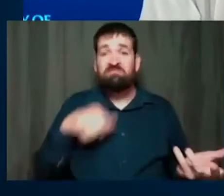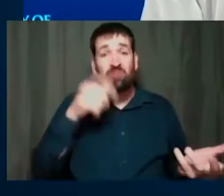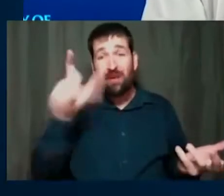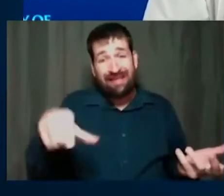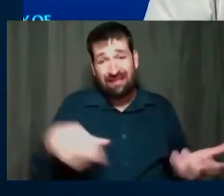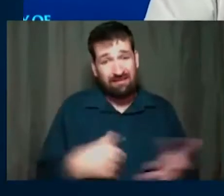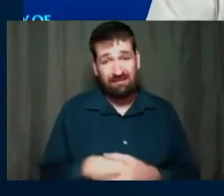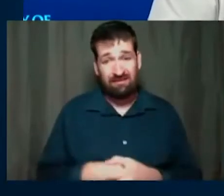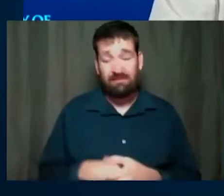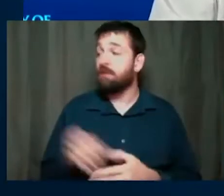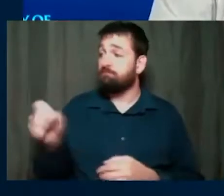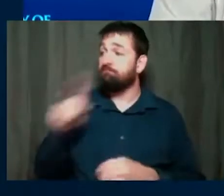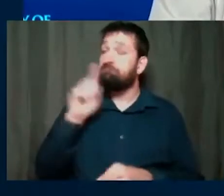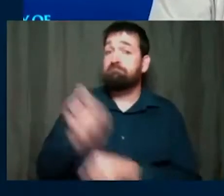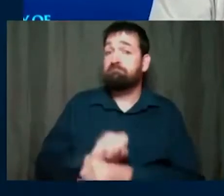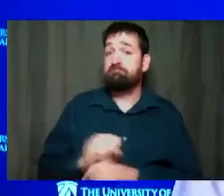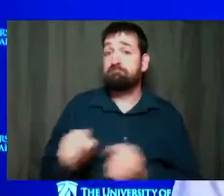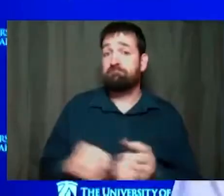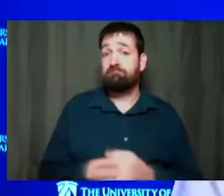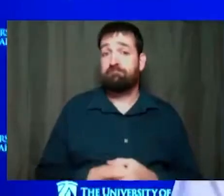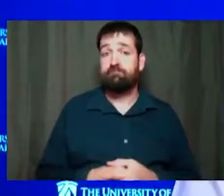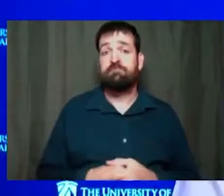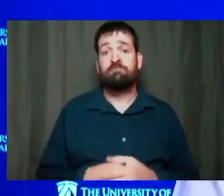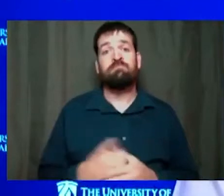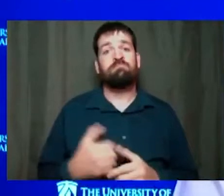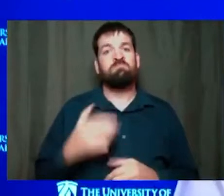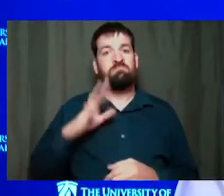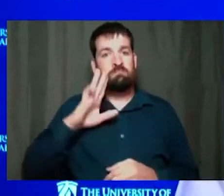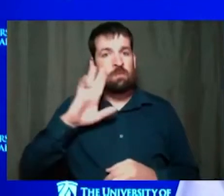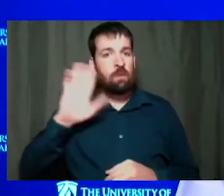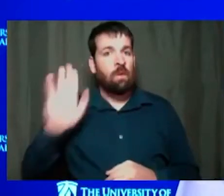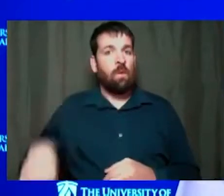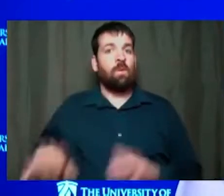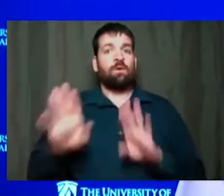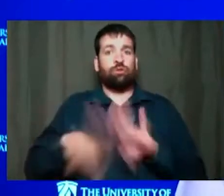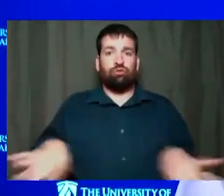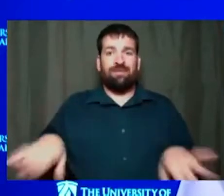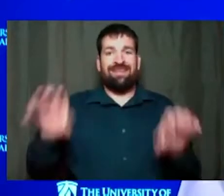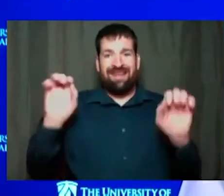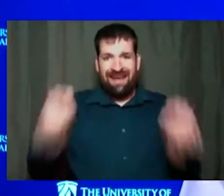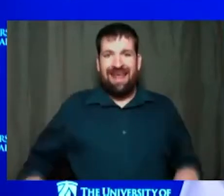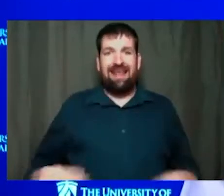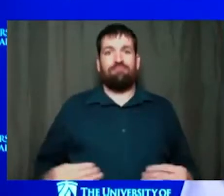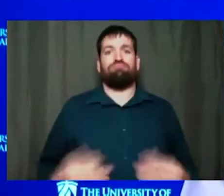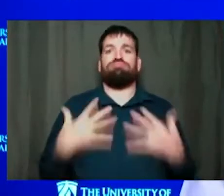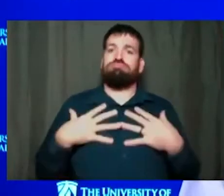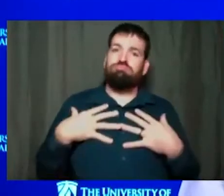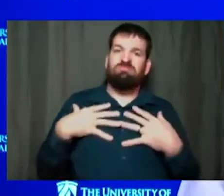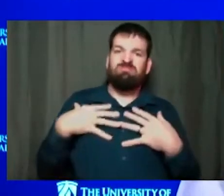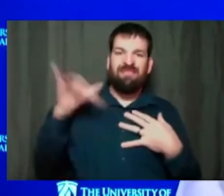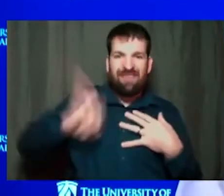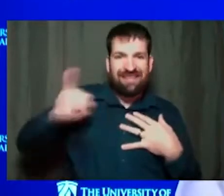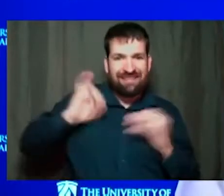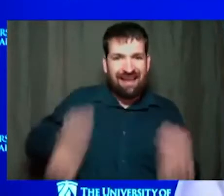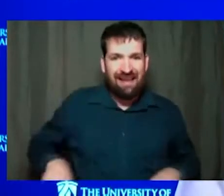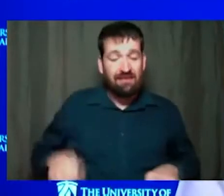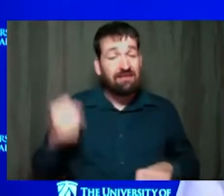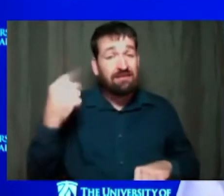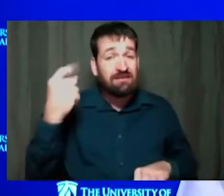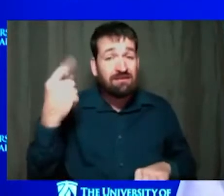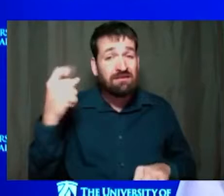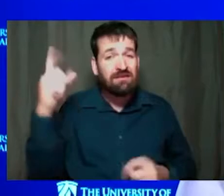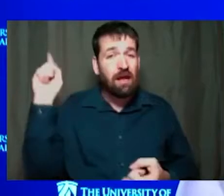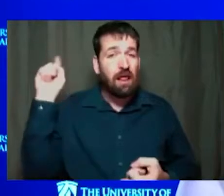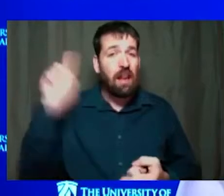absolutely, and we know that children can be affected, and The proportion is quite a bit lower than adults.